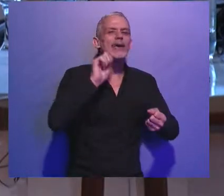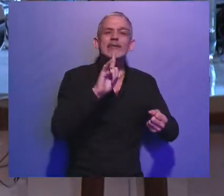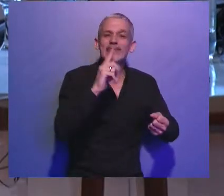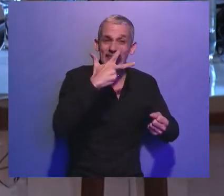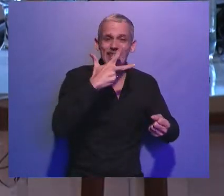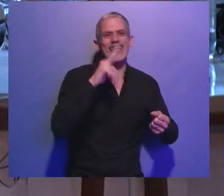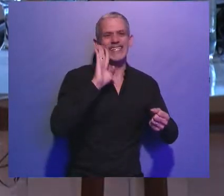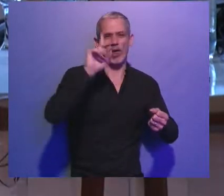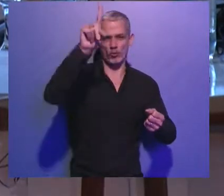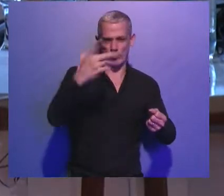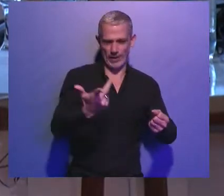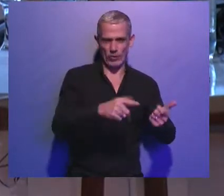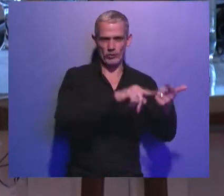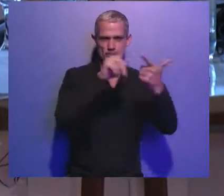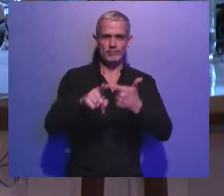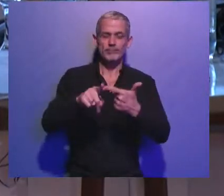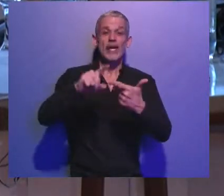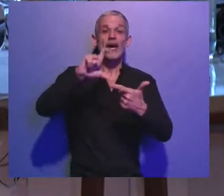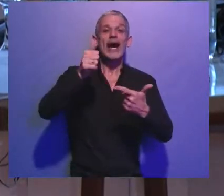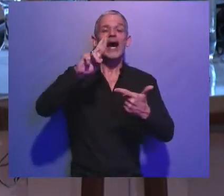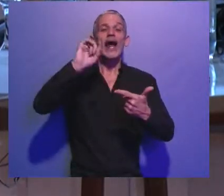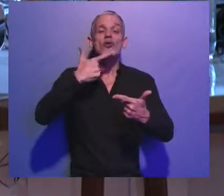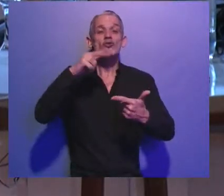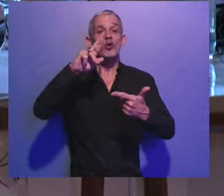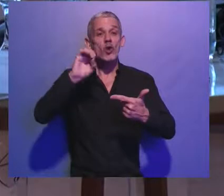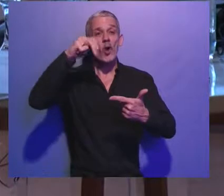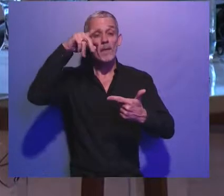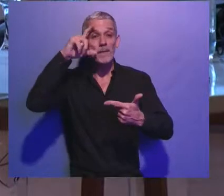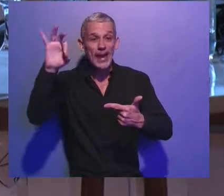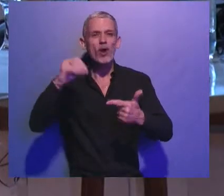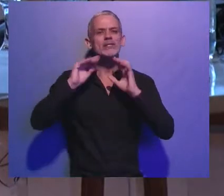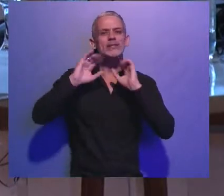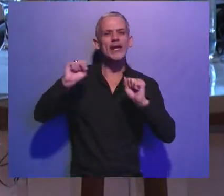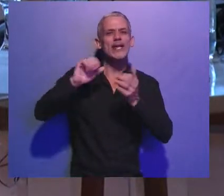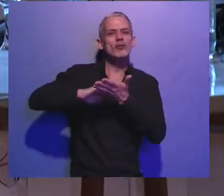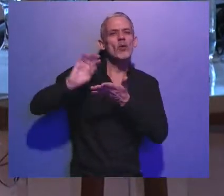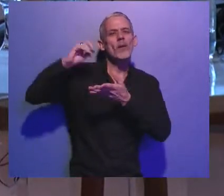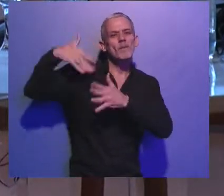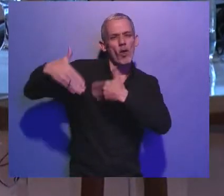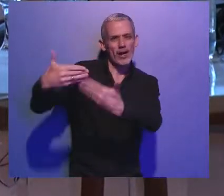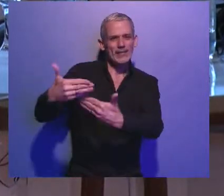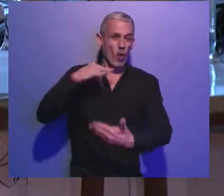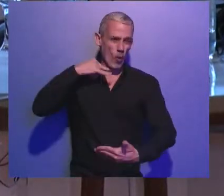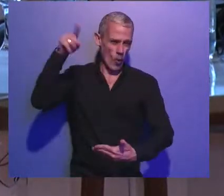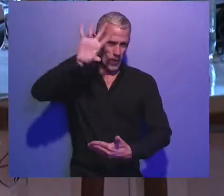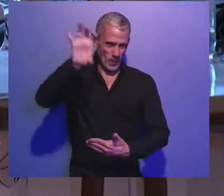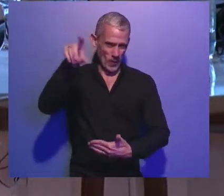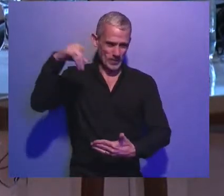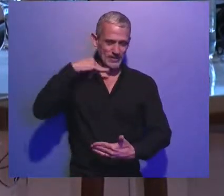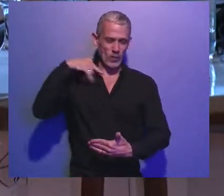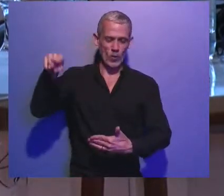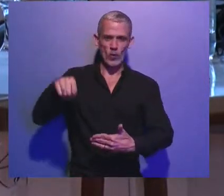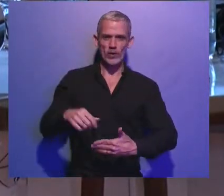Sunlight Foundation from the United States. Carlos Romeo Alfonso, Secretary